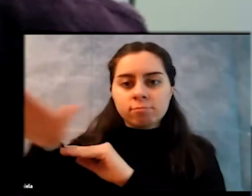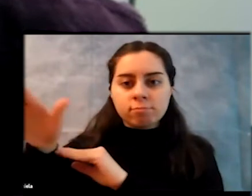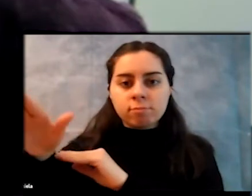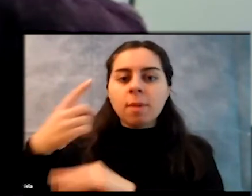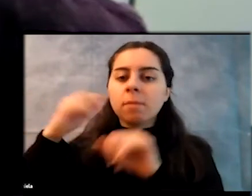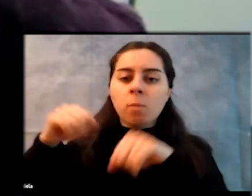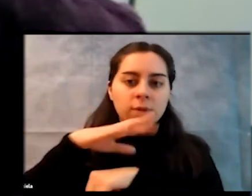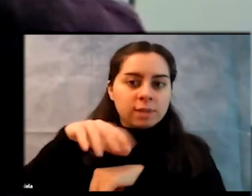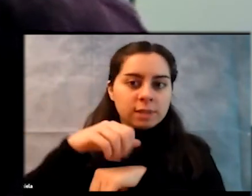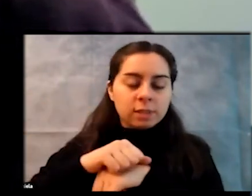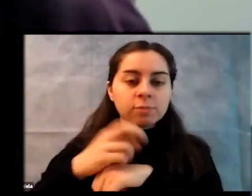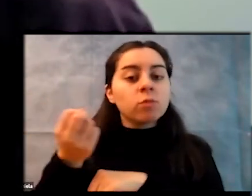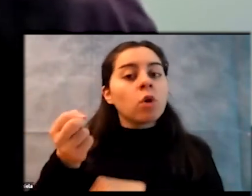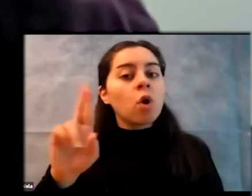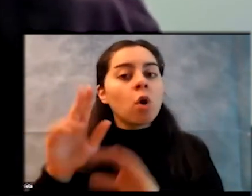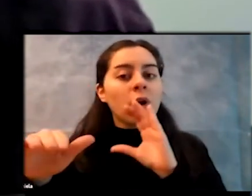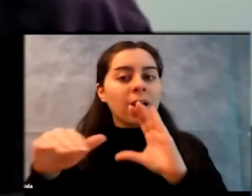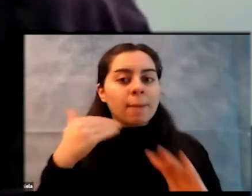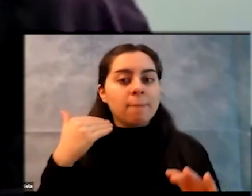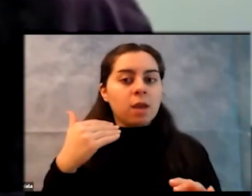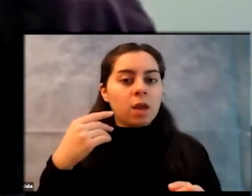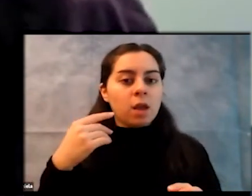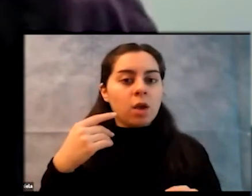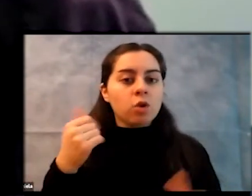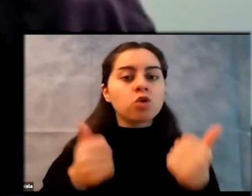always email the Centro Librarian at